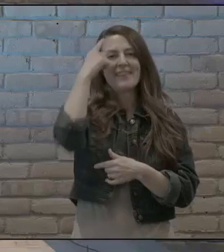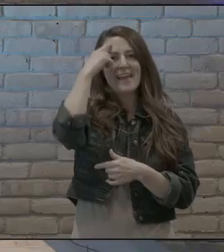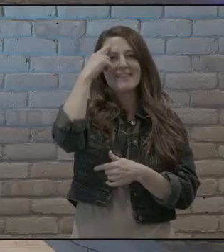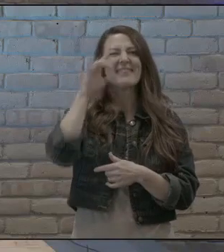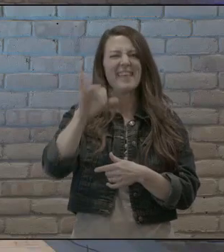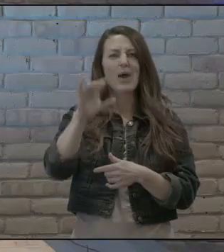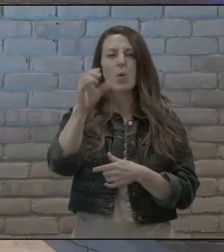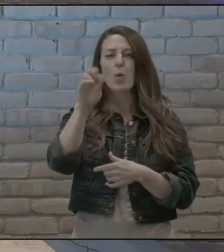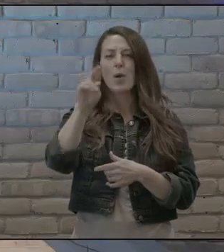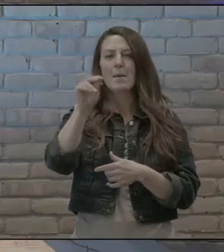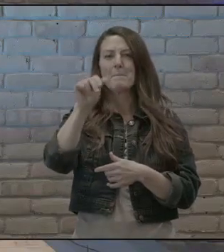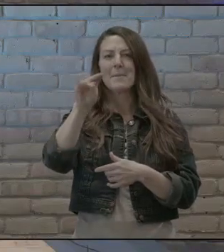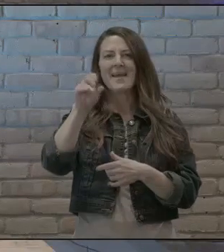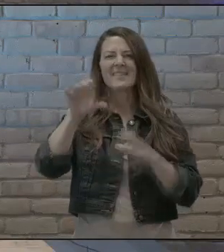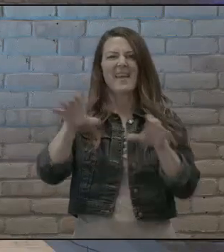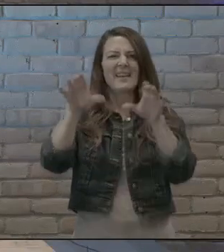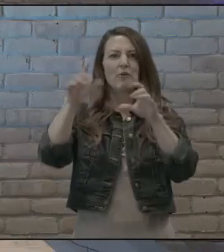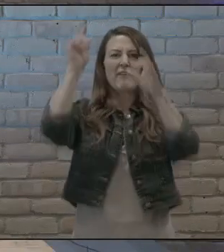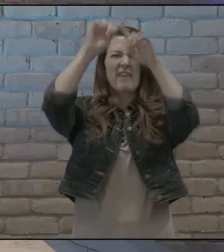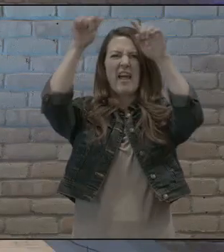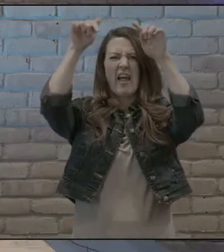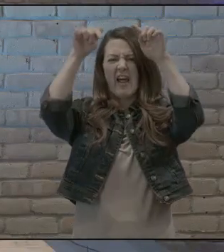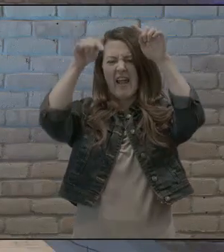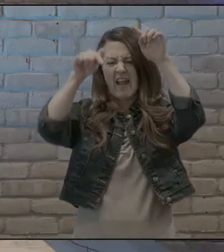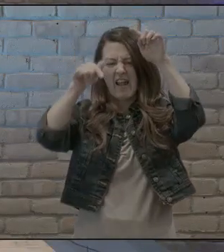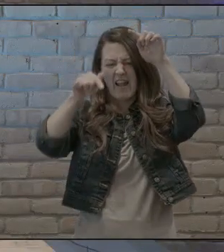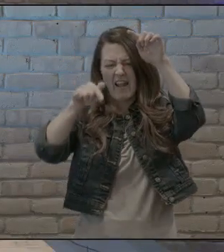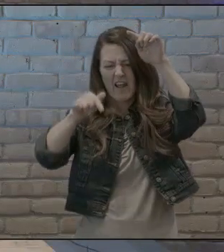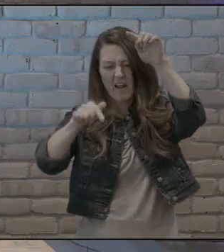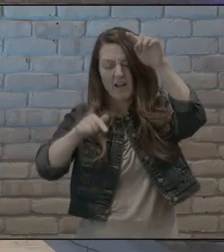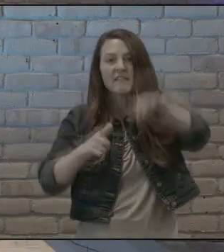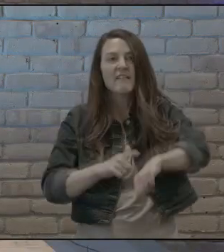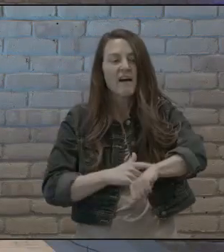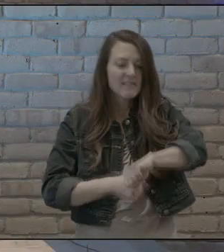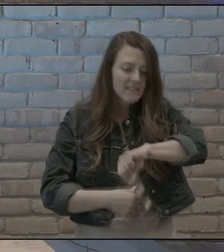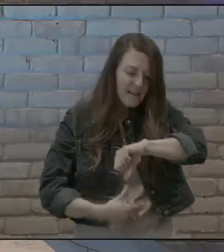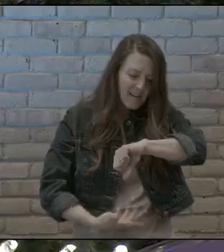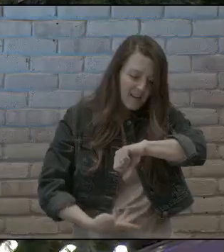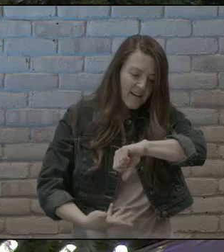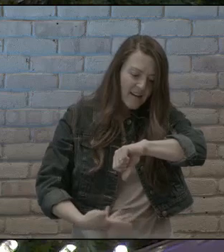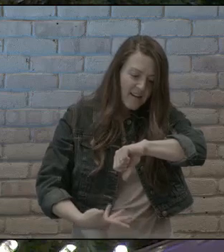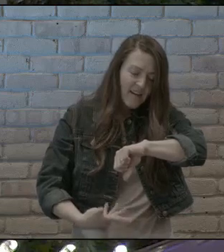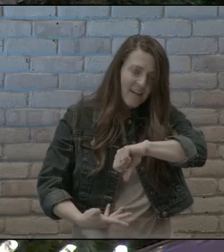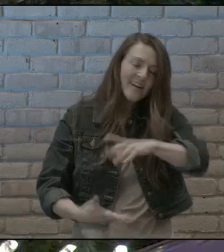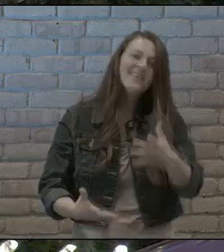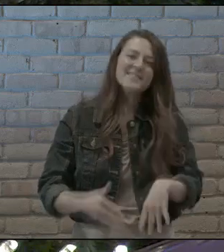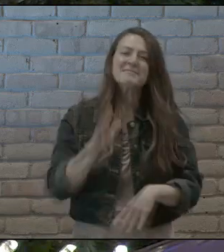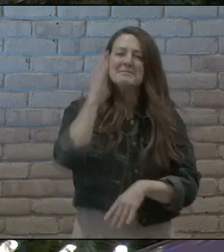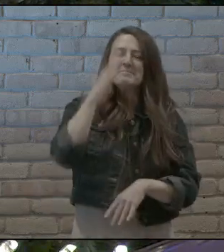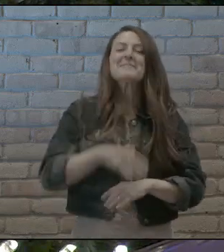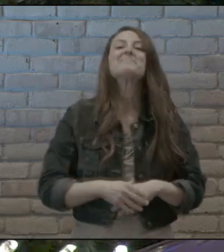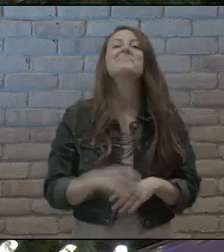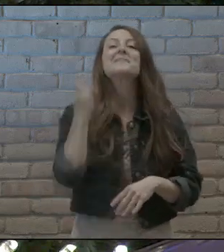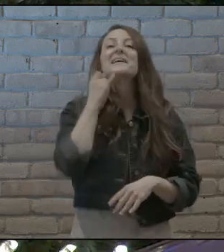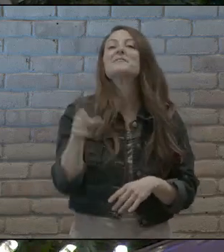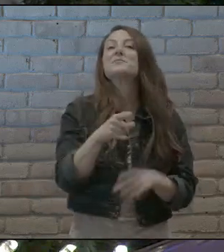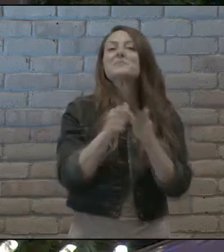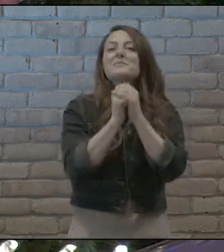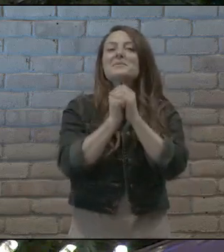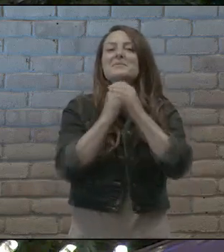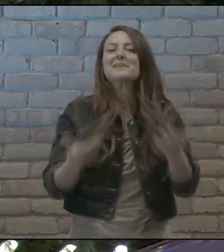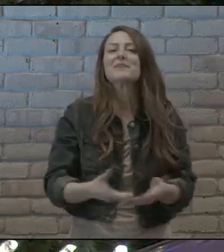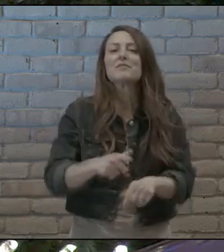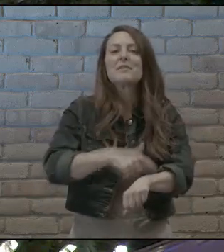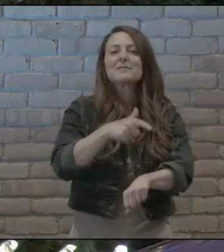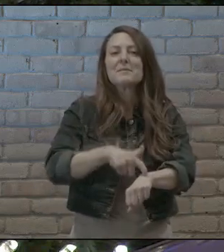from this tree with how long it takes to fall to the ground. Now, I got to say, if you've been worshiping with us here for a long time